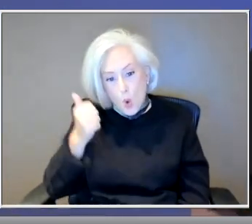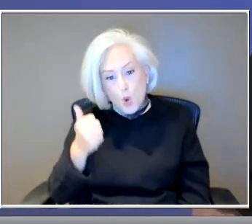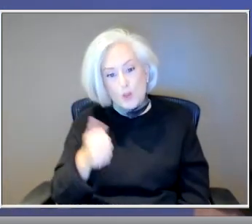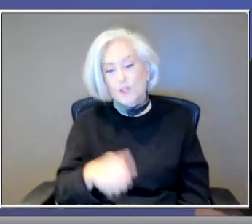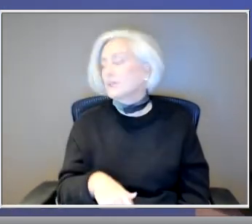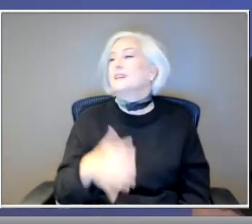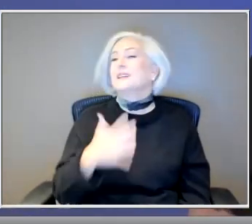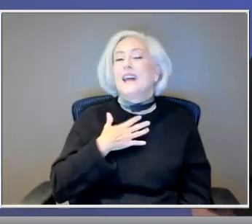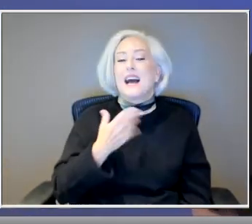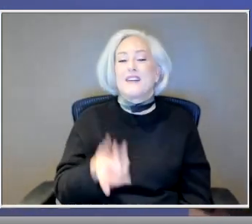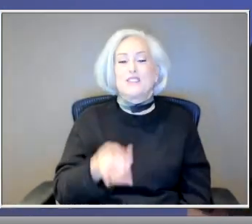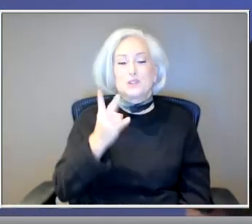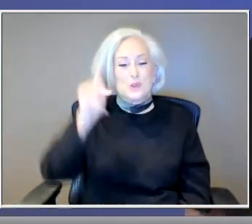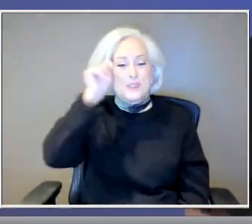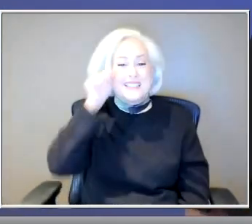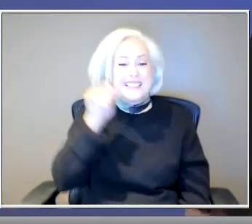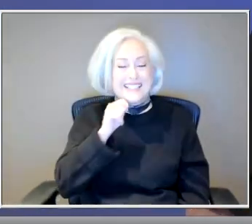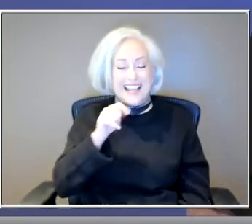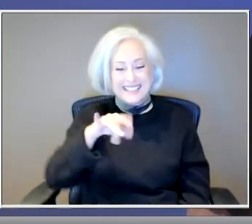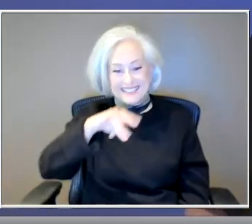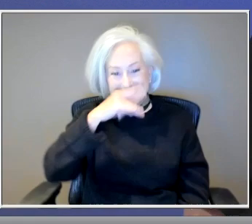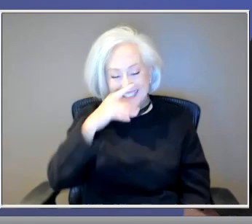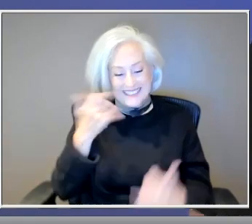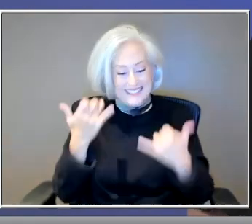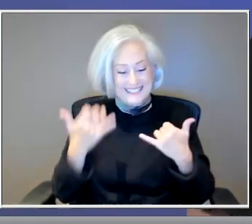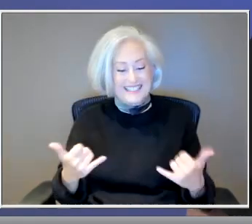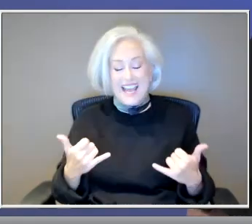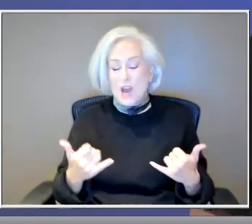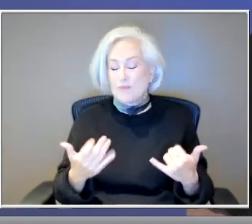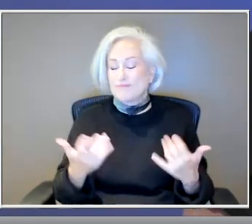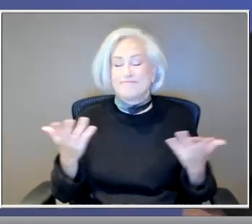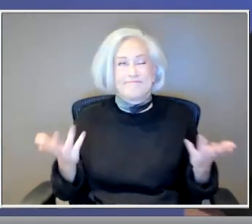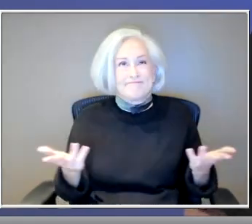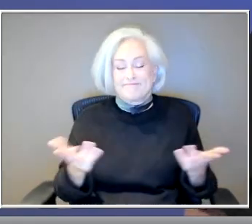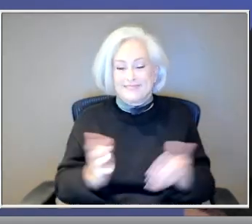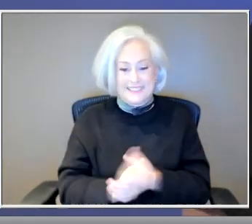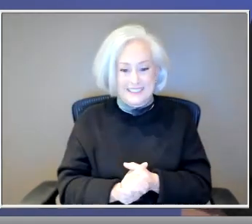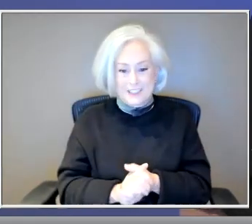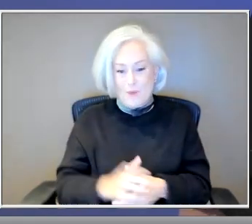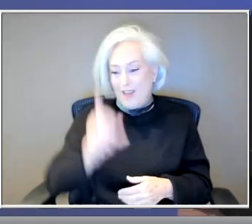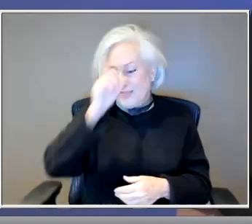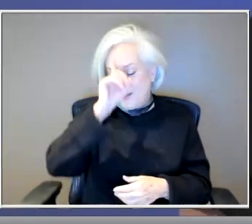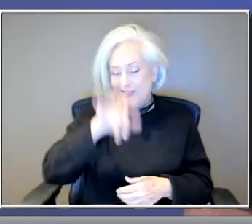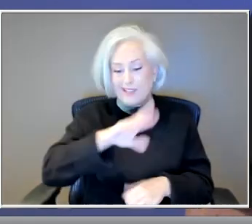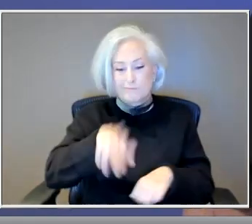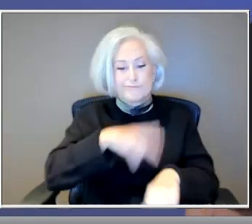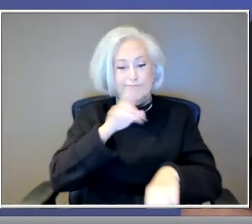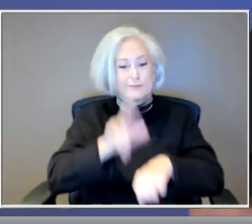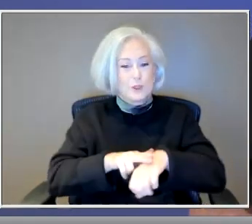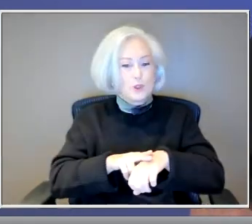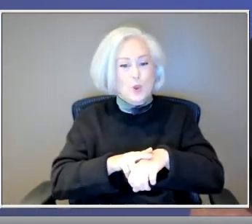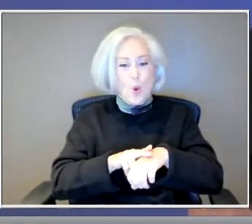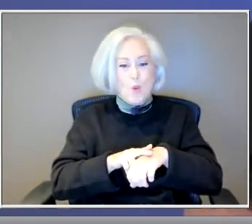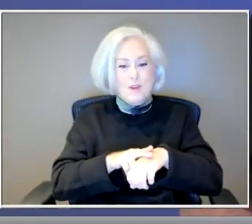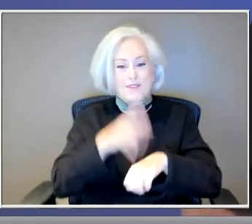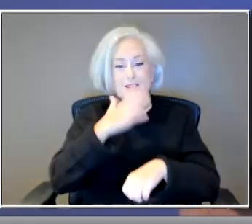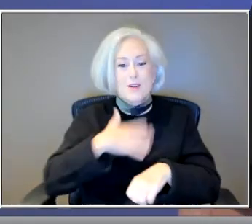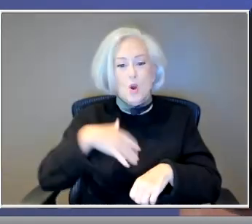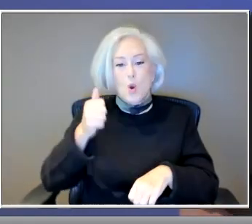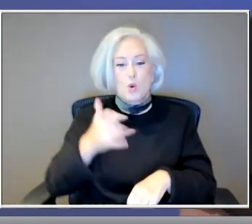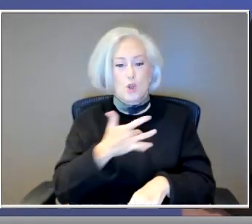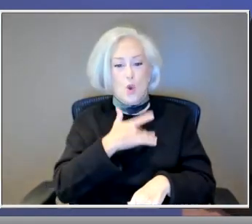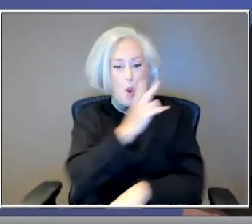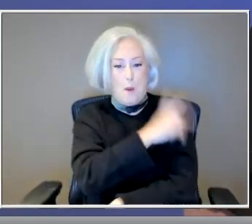active teenage-ish now children, and so I just thought this is par for the course of being an older heart patient.